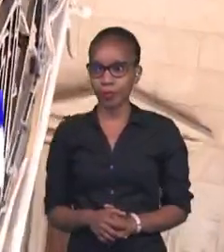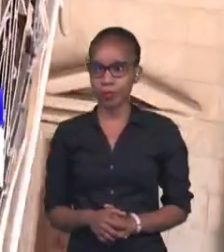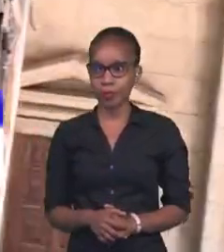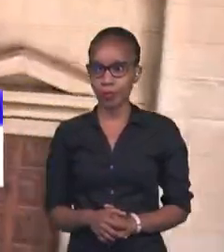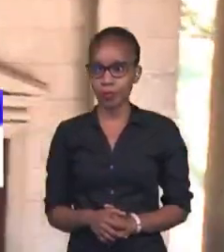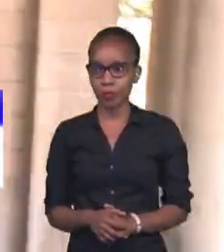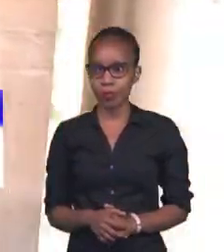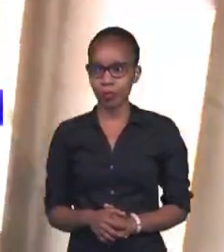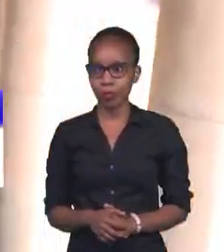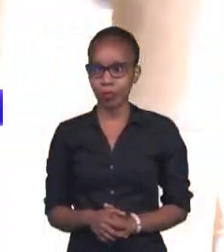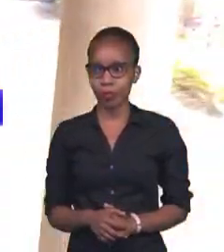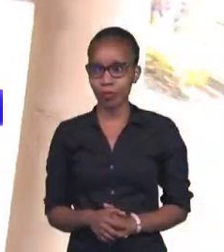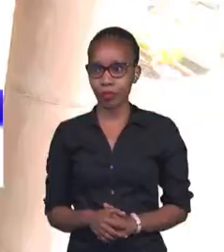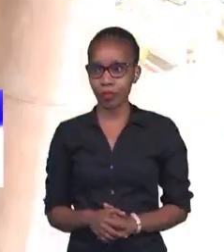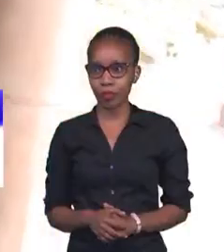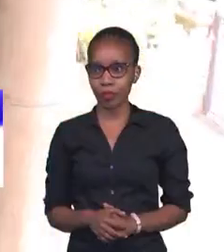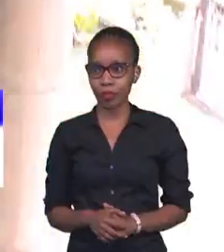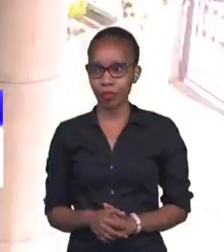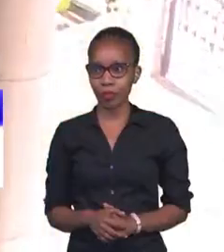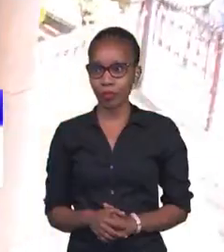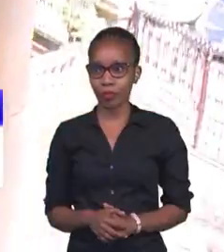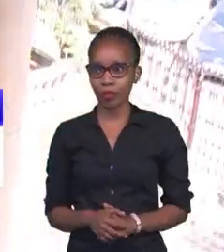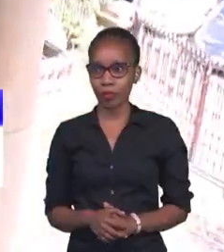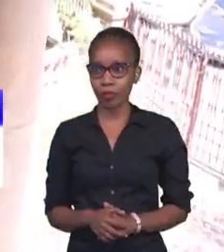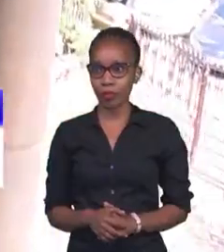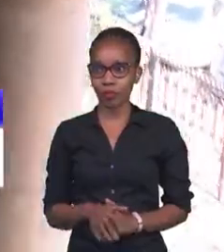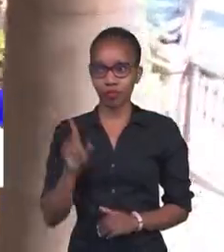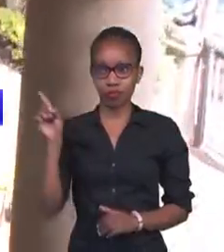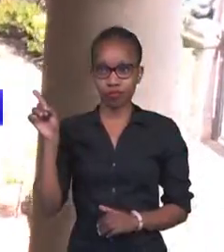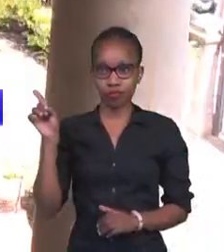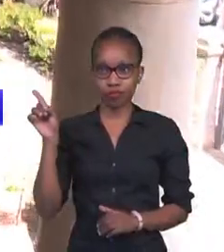right here you see this faces the interesting thing.